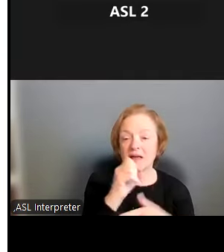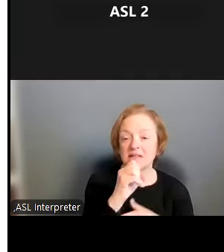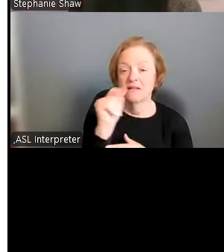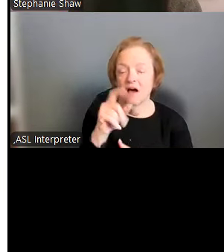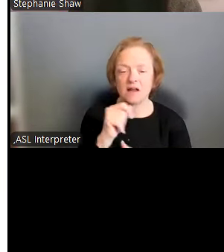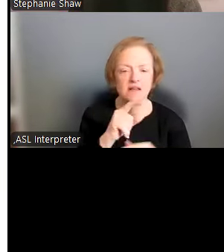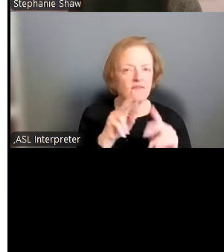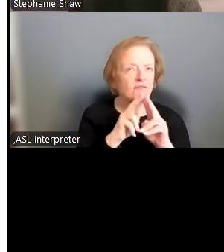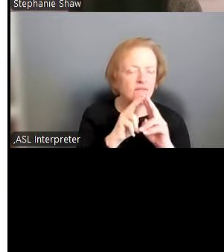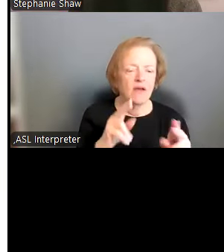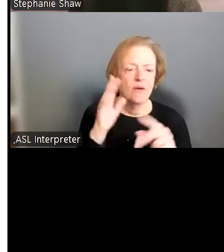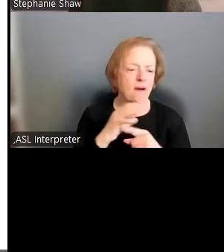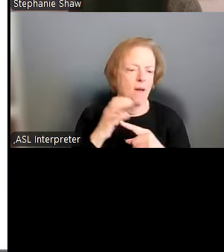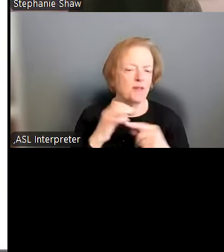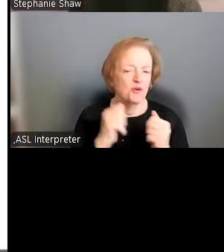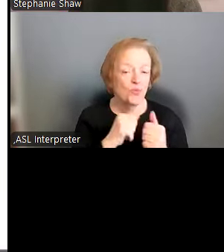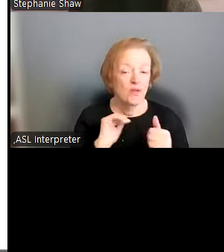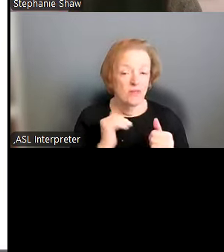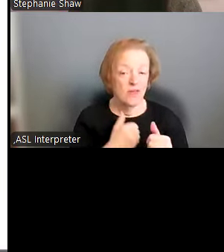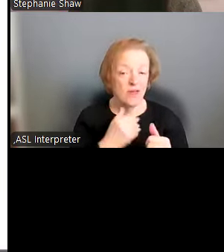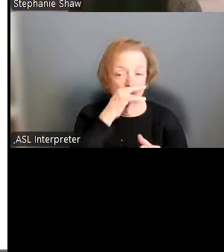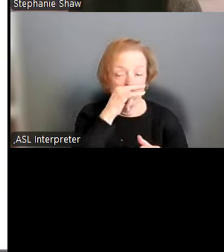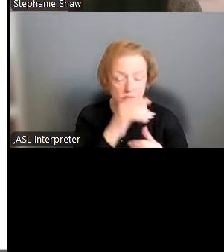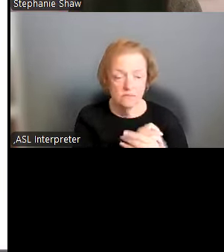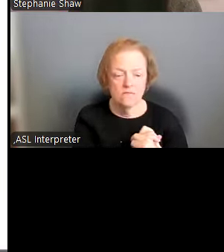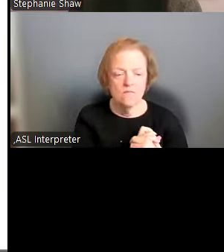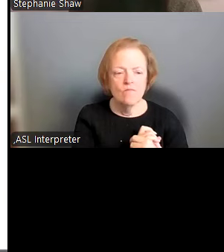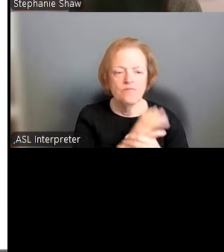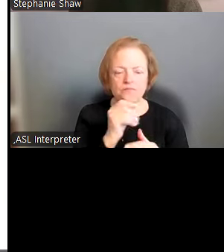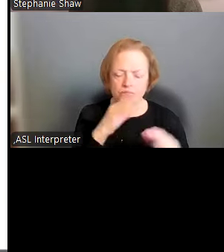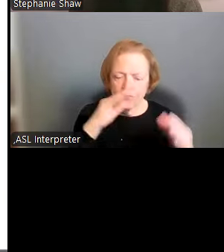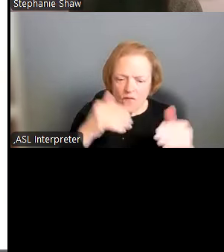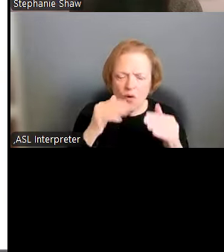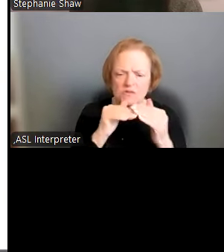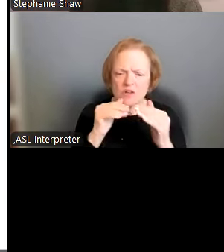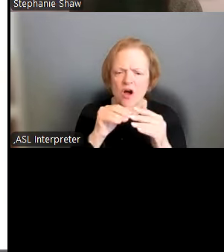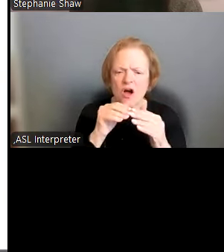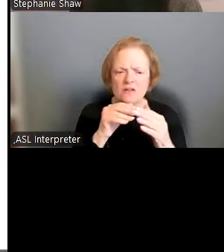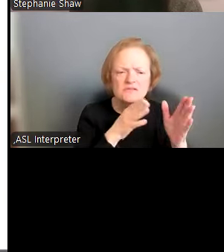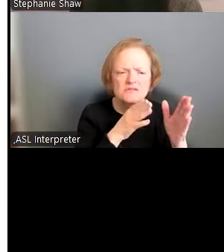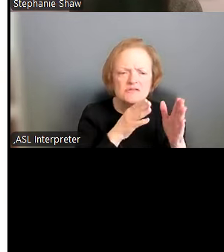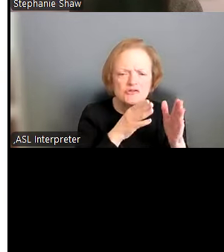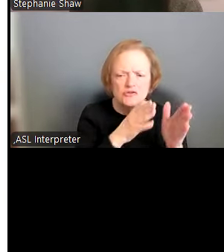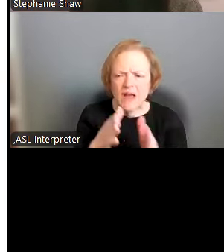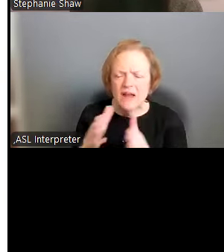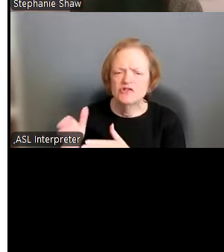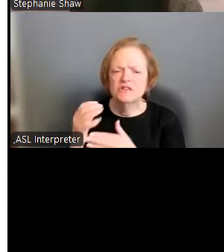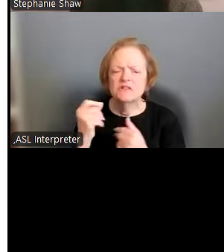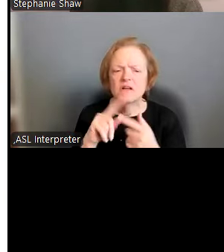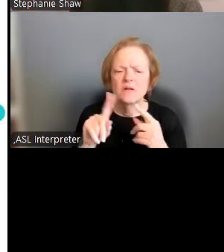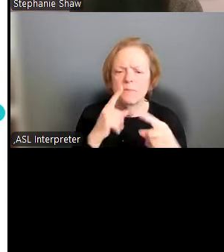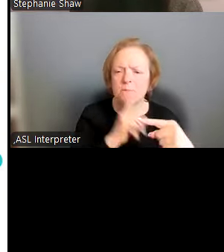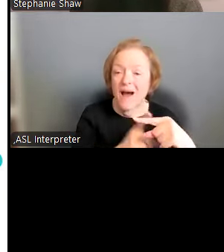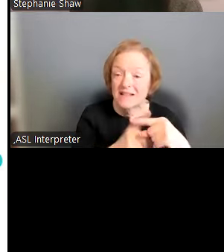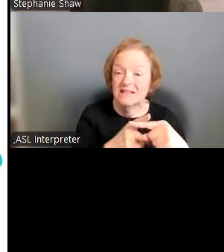with, and that it focuses on strategies sort of grounded in positive psychology.